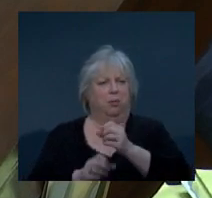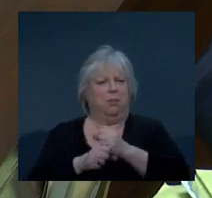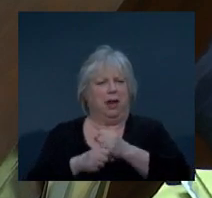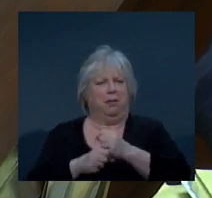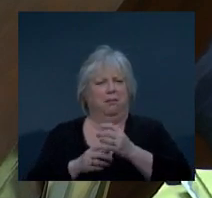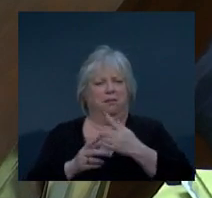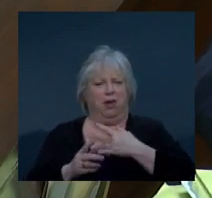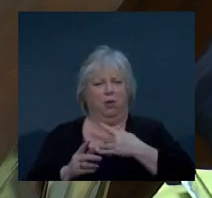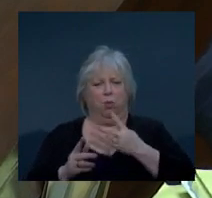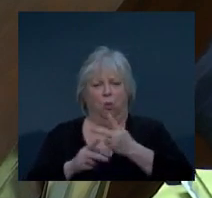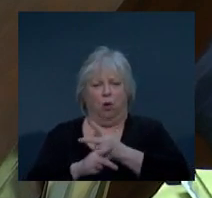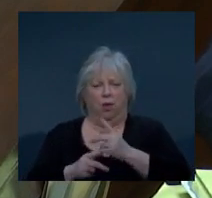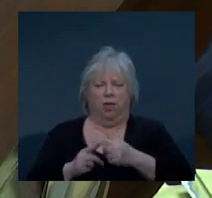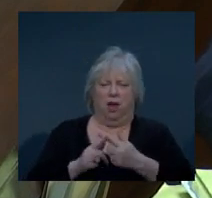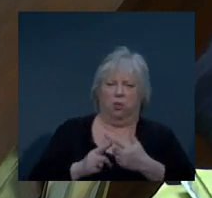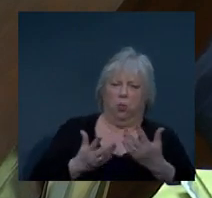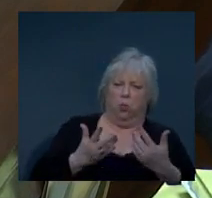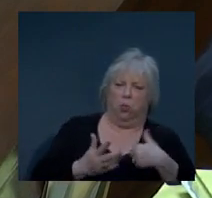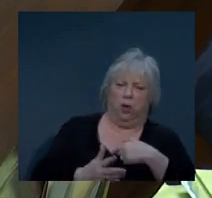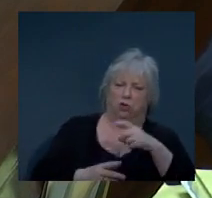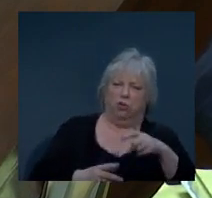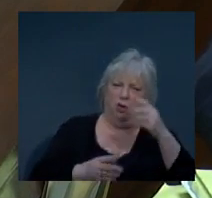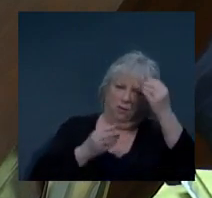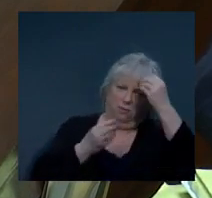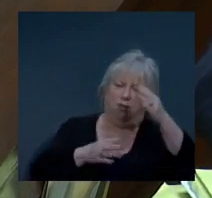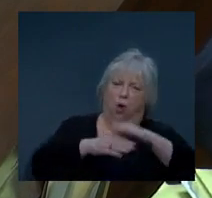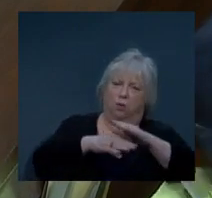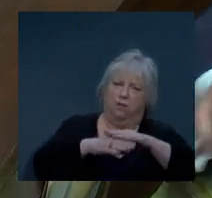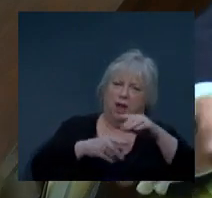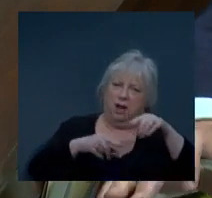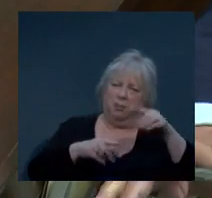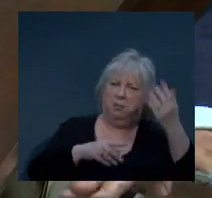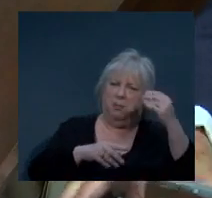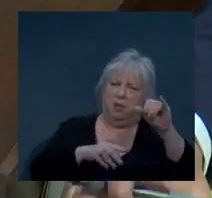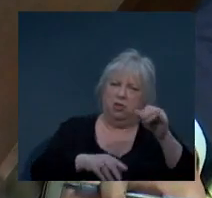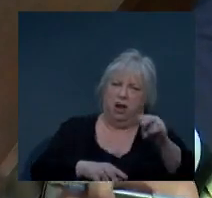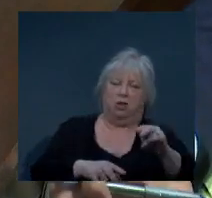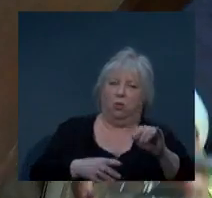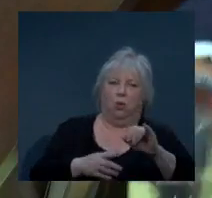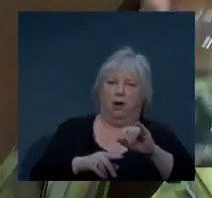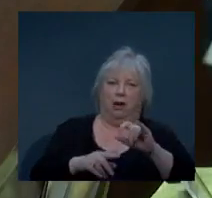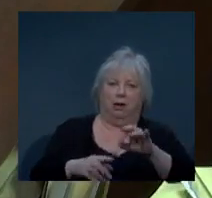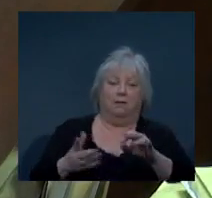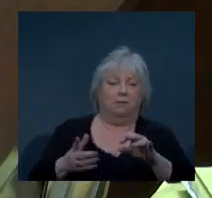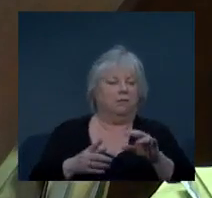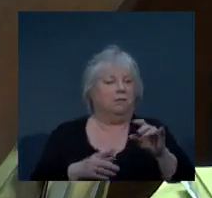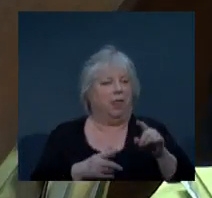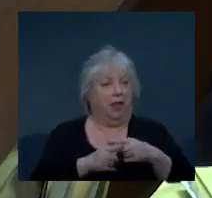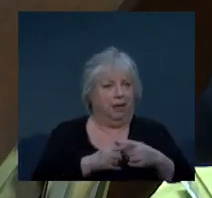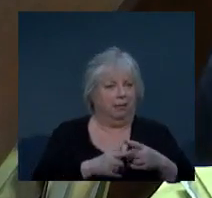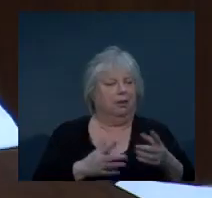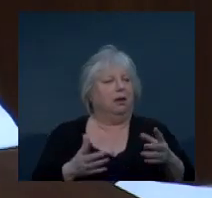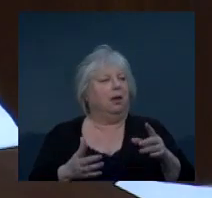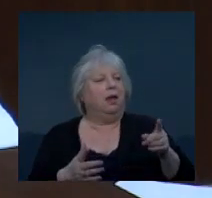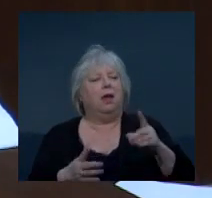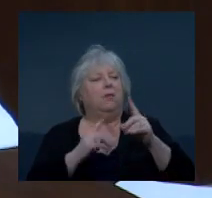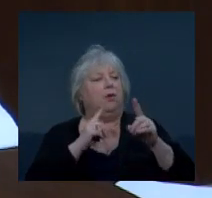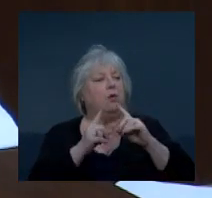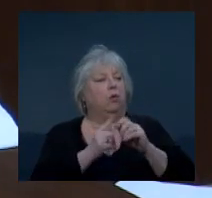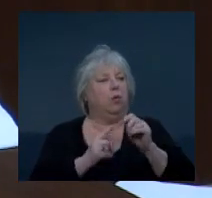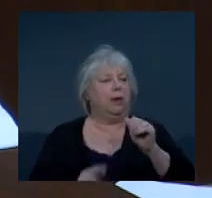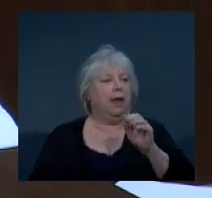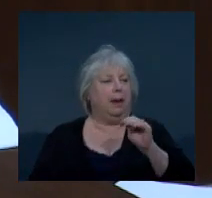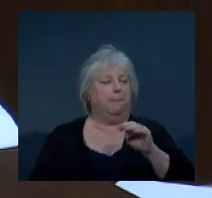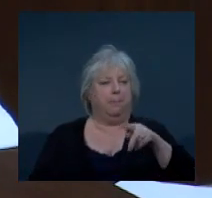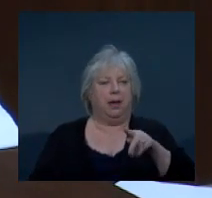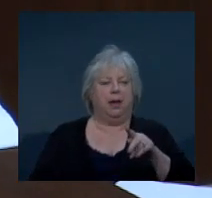seems to me we should have notified them in January. That's all. Okay. Kathleen, have y'all talked to the AMP,